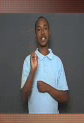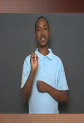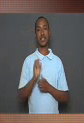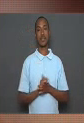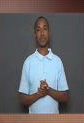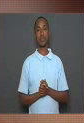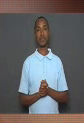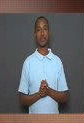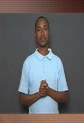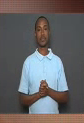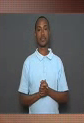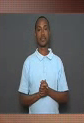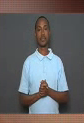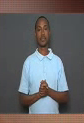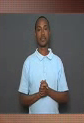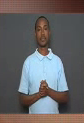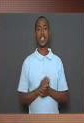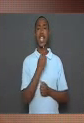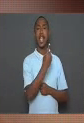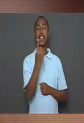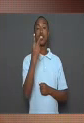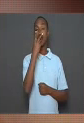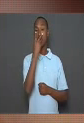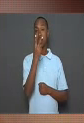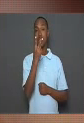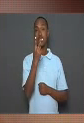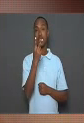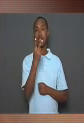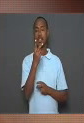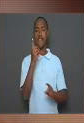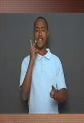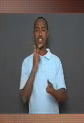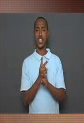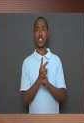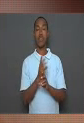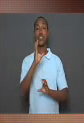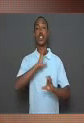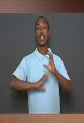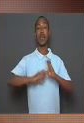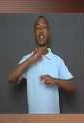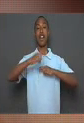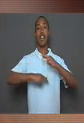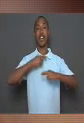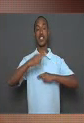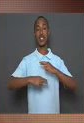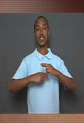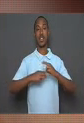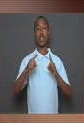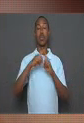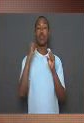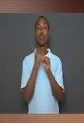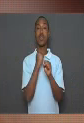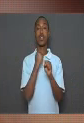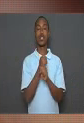100%. It shows us the efficiency of a chemical reaction to